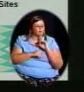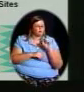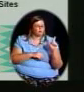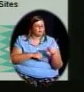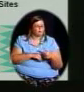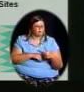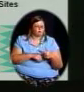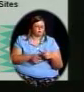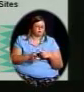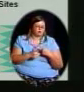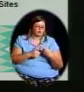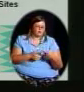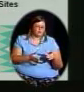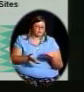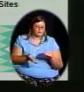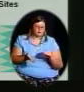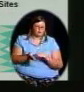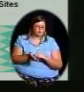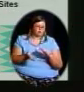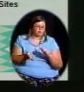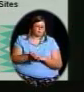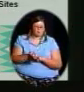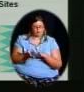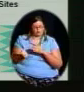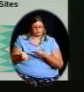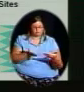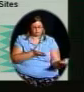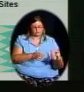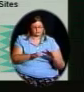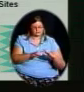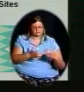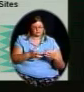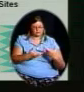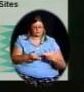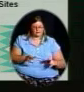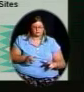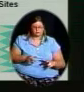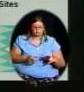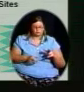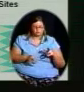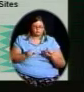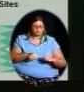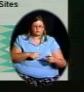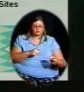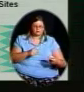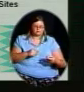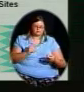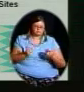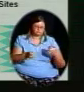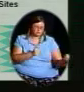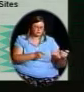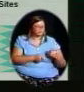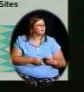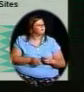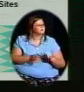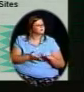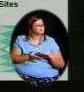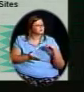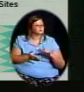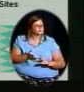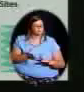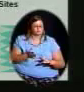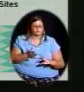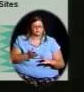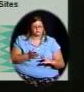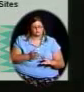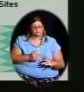to make sure they get off the shelf and into the classroom from our central depository. So that's been a very busy summer, in addition to the additions